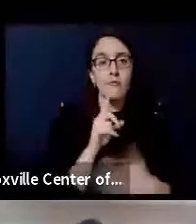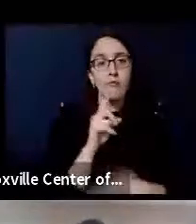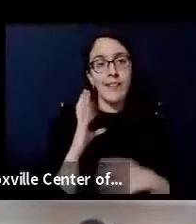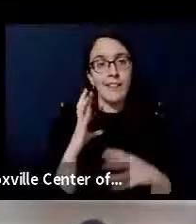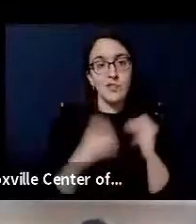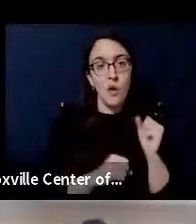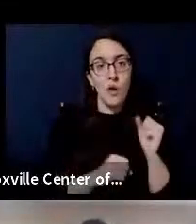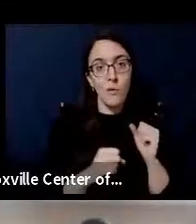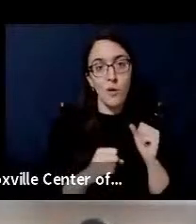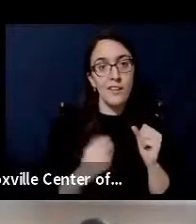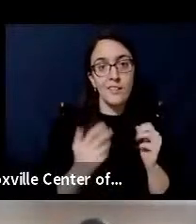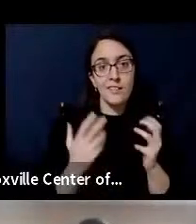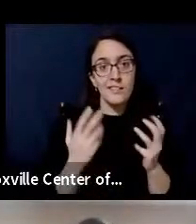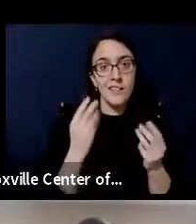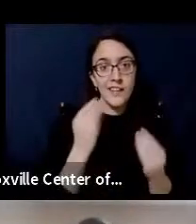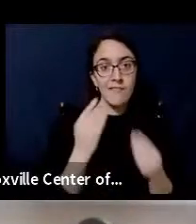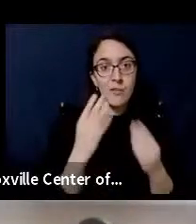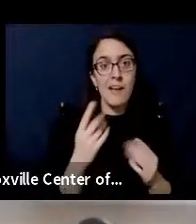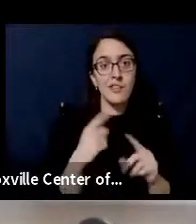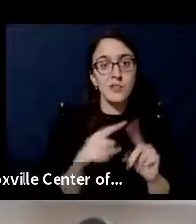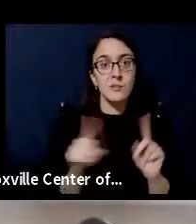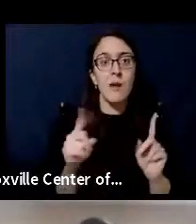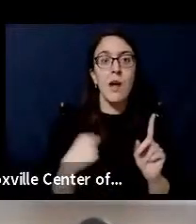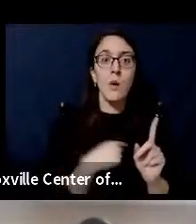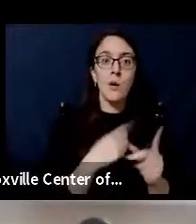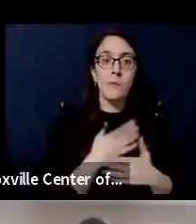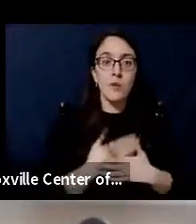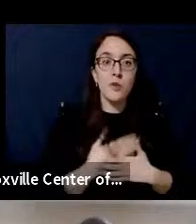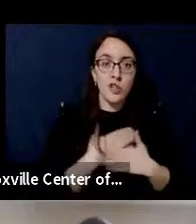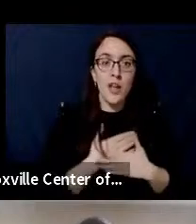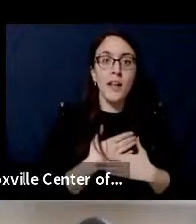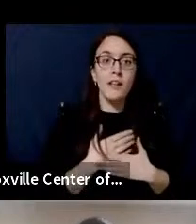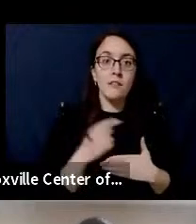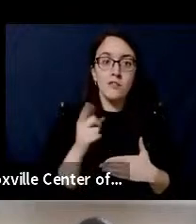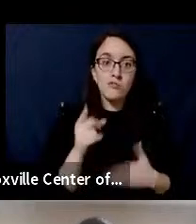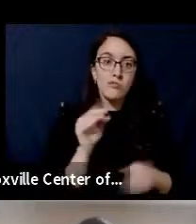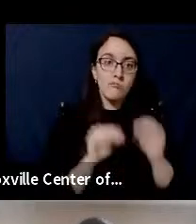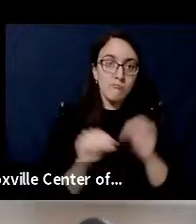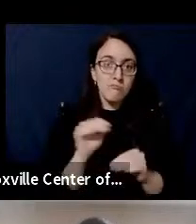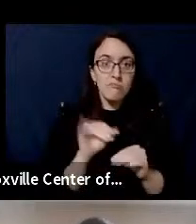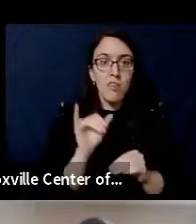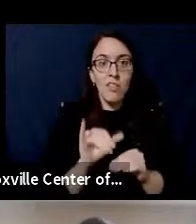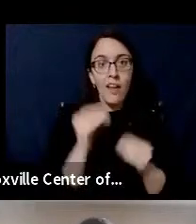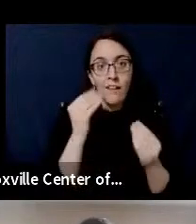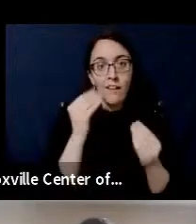information, but we appreciate your diligence in assembling that and helping us through it.